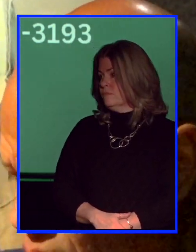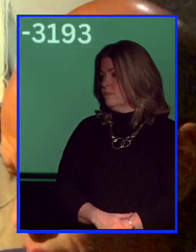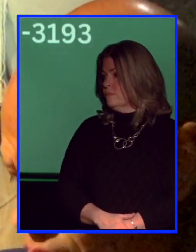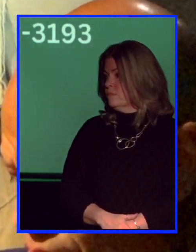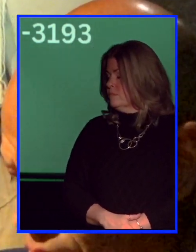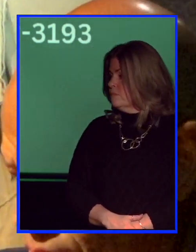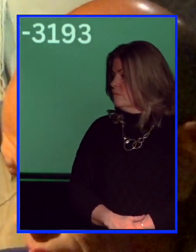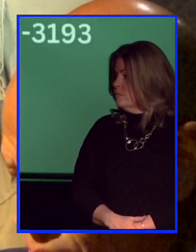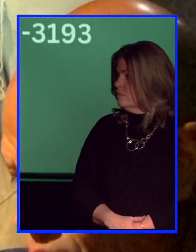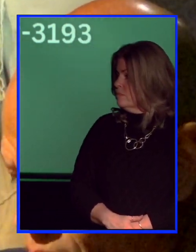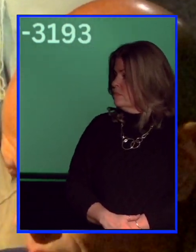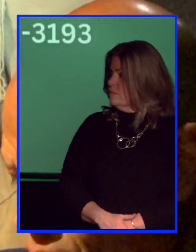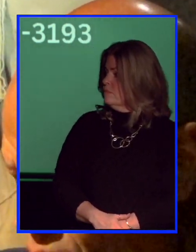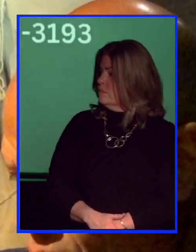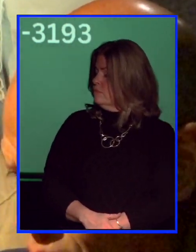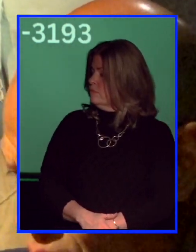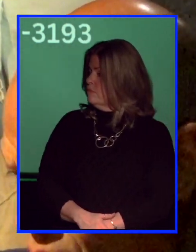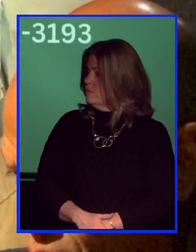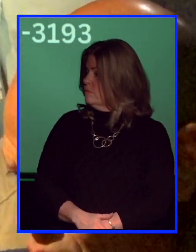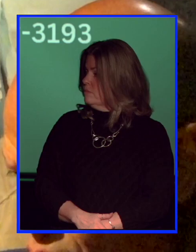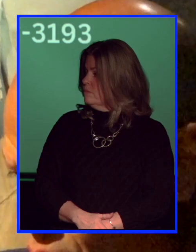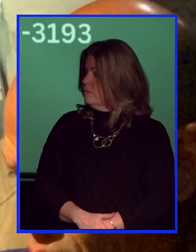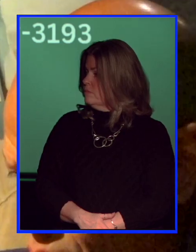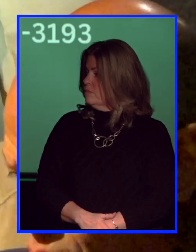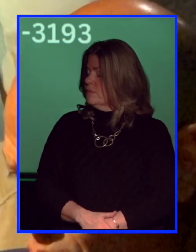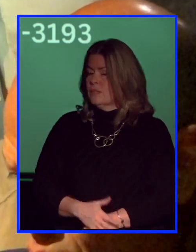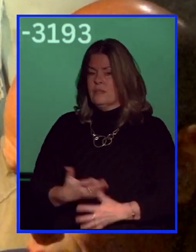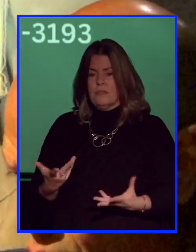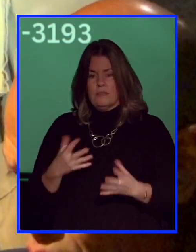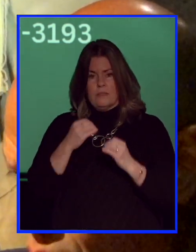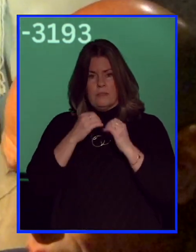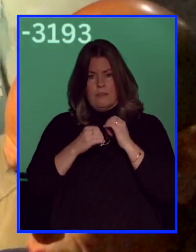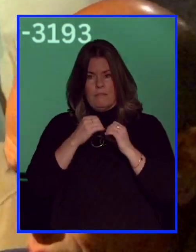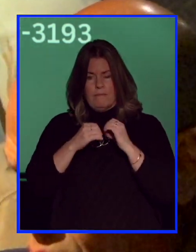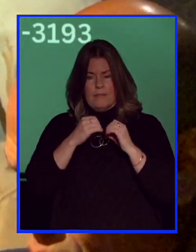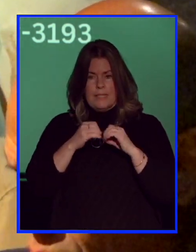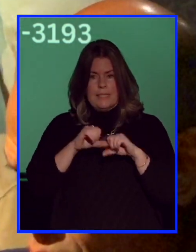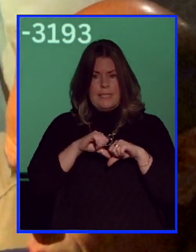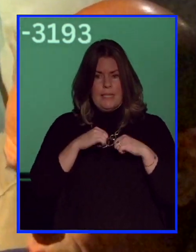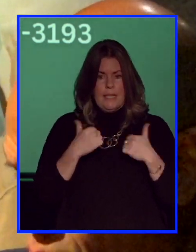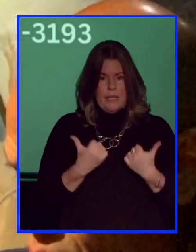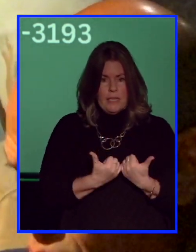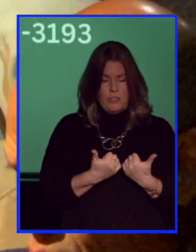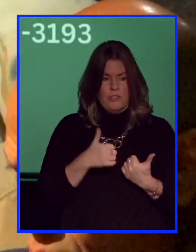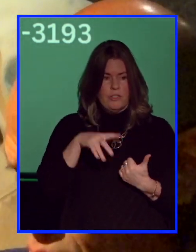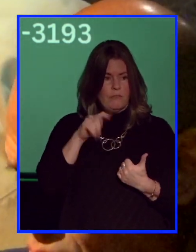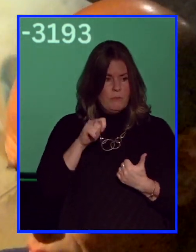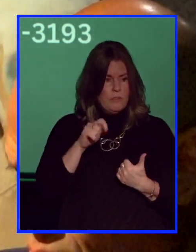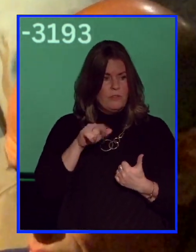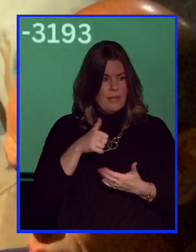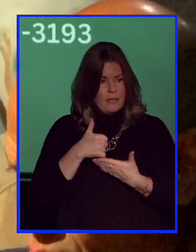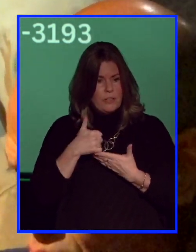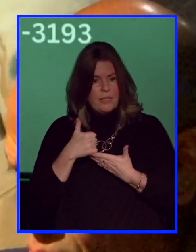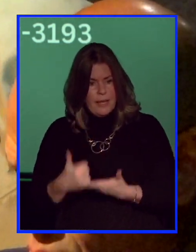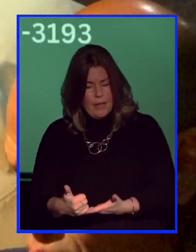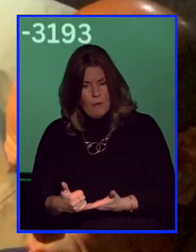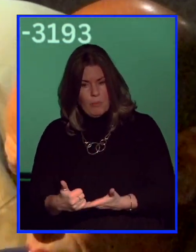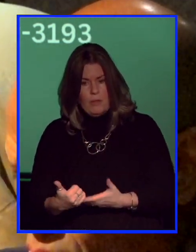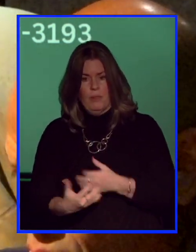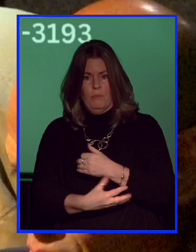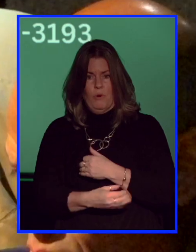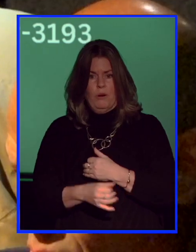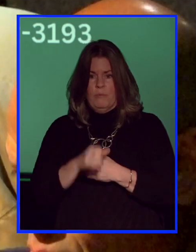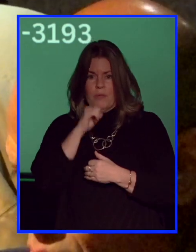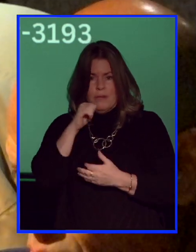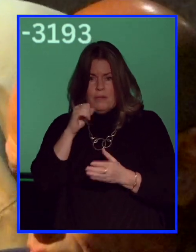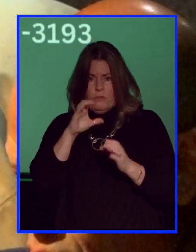it has to fix the agencies in Vermont have to be fixed so that they help the poor. Mm-hmm. They're not doing